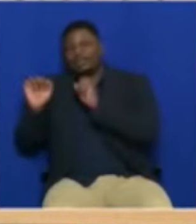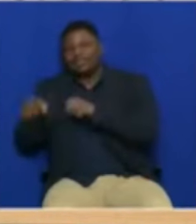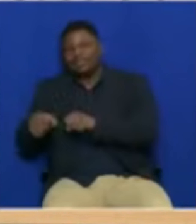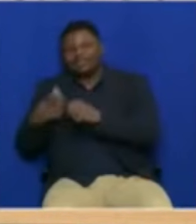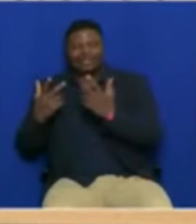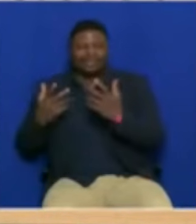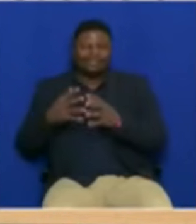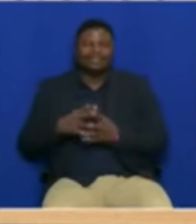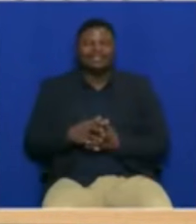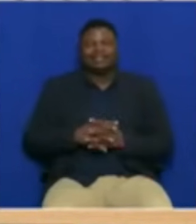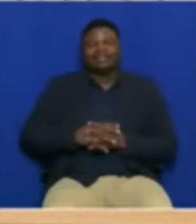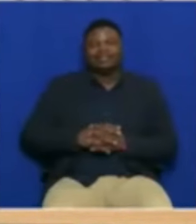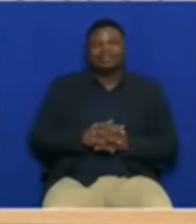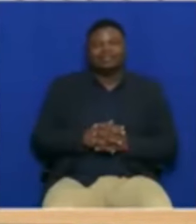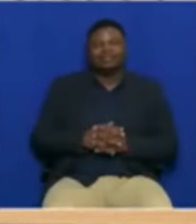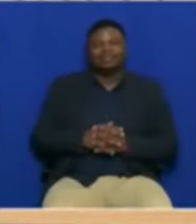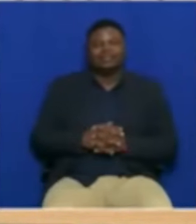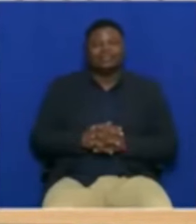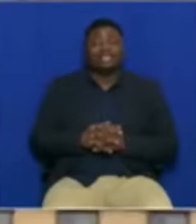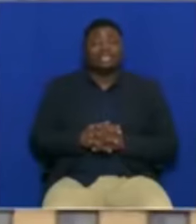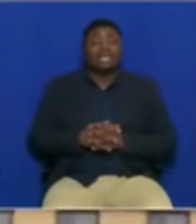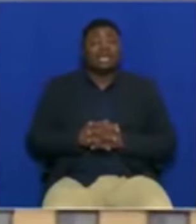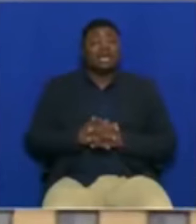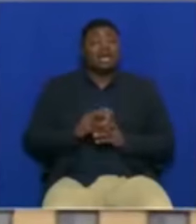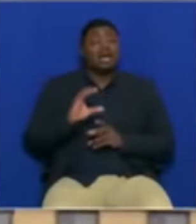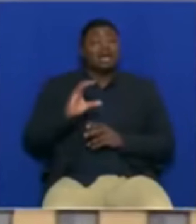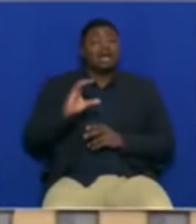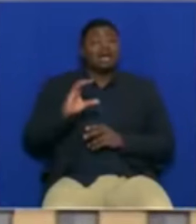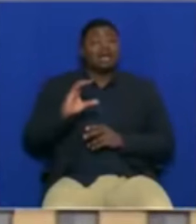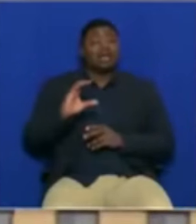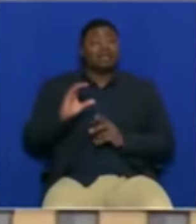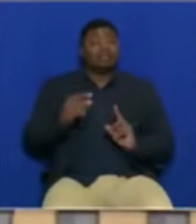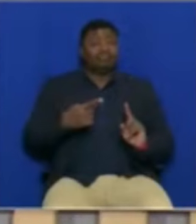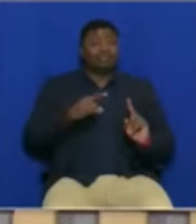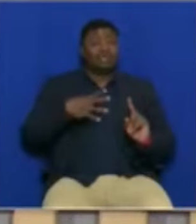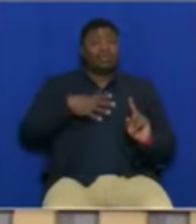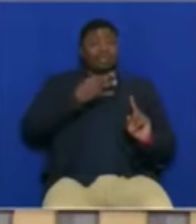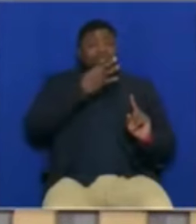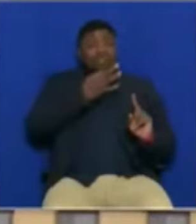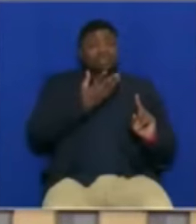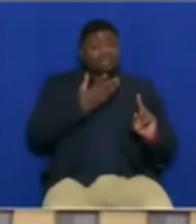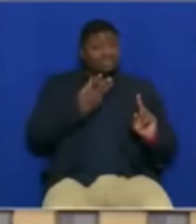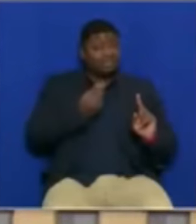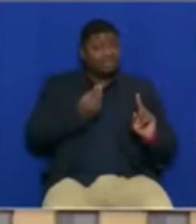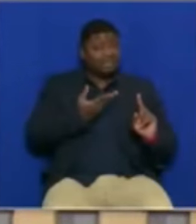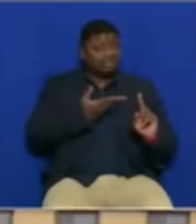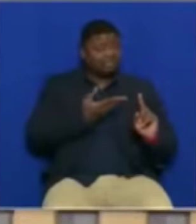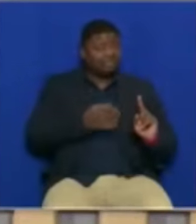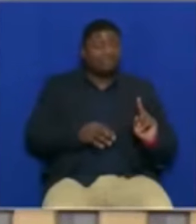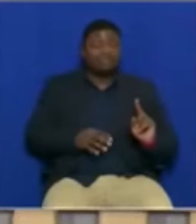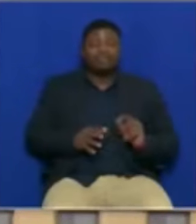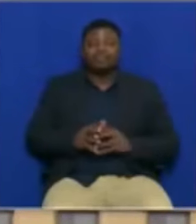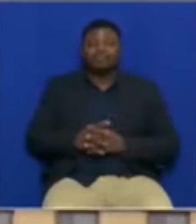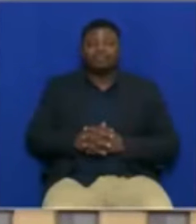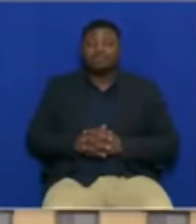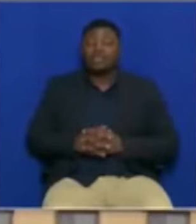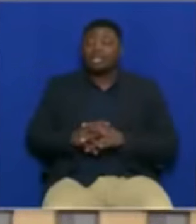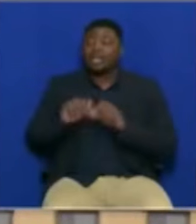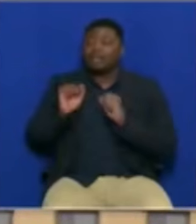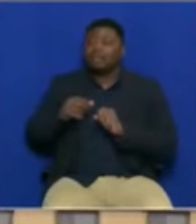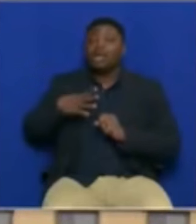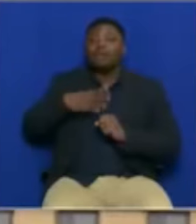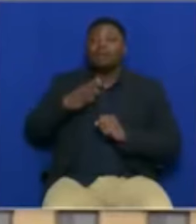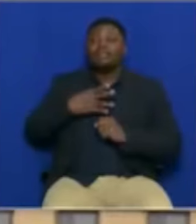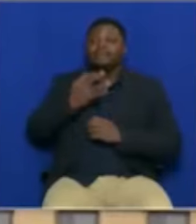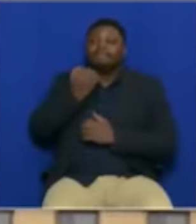Yes, Colonel, you wanted to say something? Thank you. Chair, Commissioners, and I must tender my apology there on the disclosure